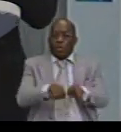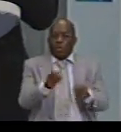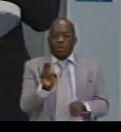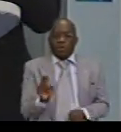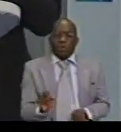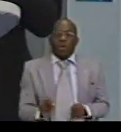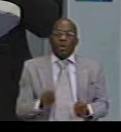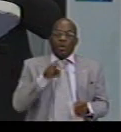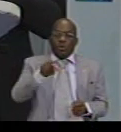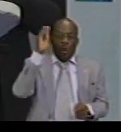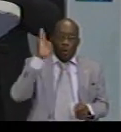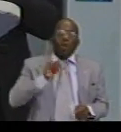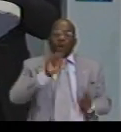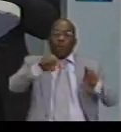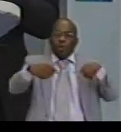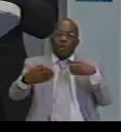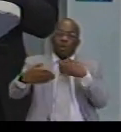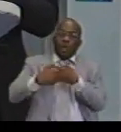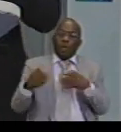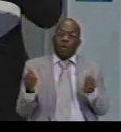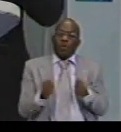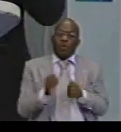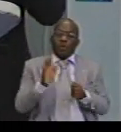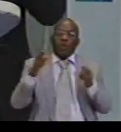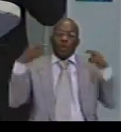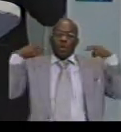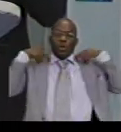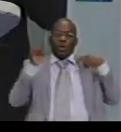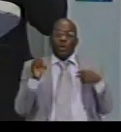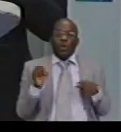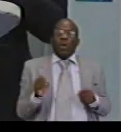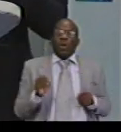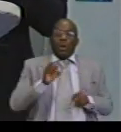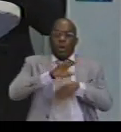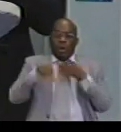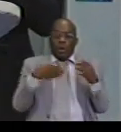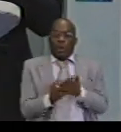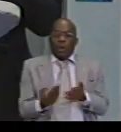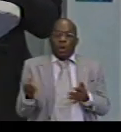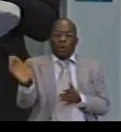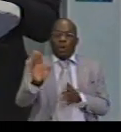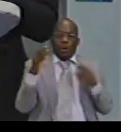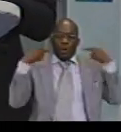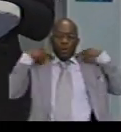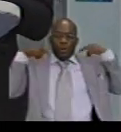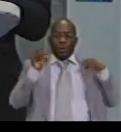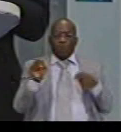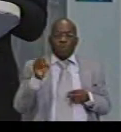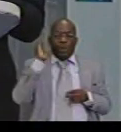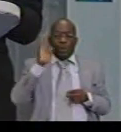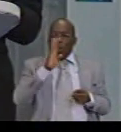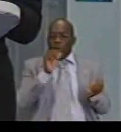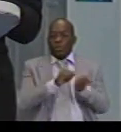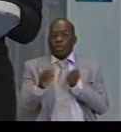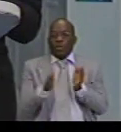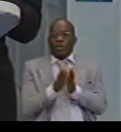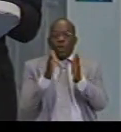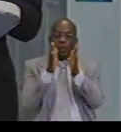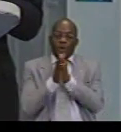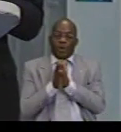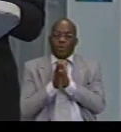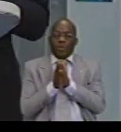back with your yokes. All your yokes shall be destroyed. Pray. Pray the